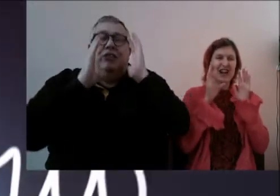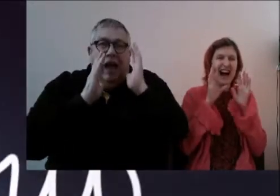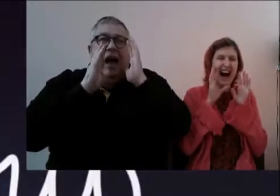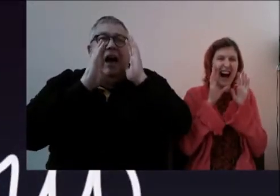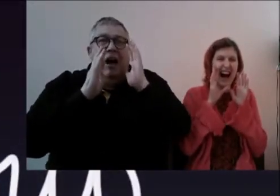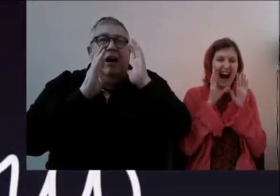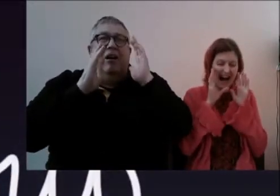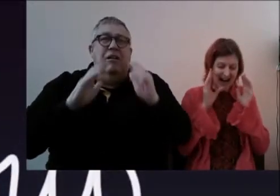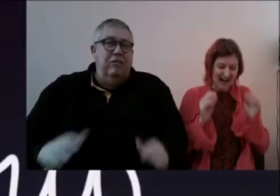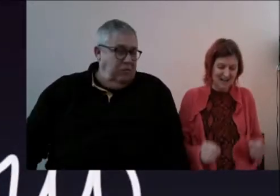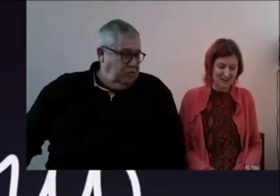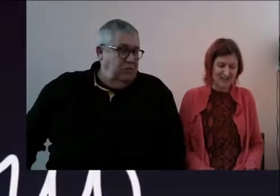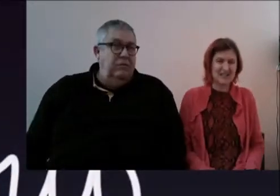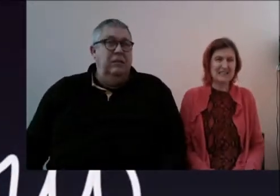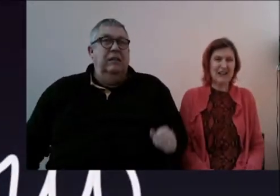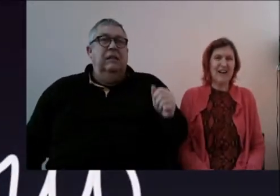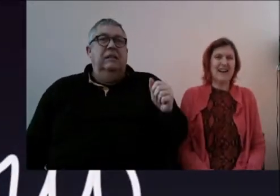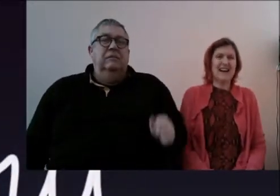shout,